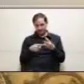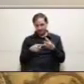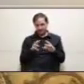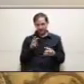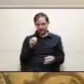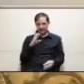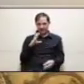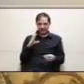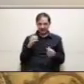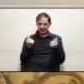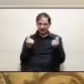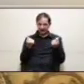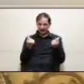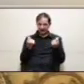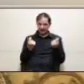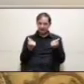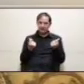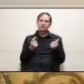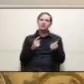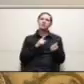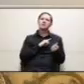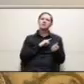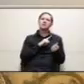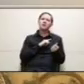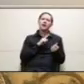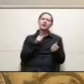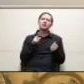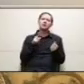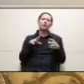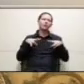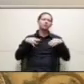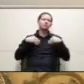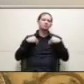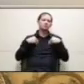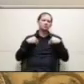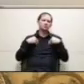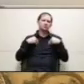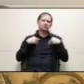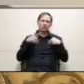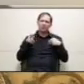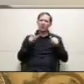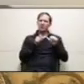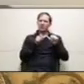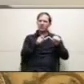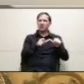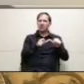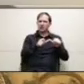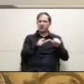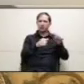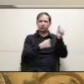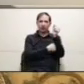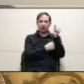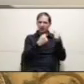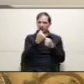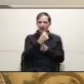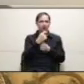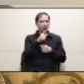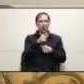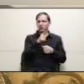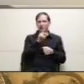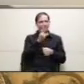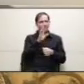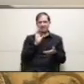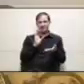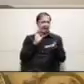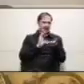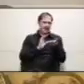MEC Finance, why are you trying to proceed with a structure that is not funded? Thank you, Honorable